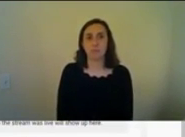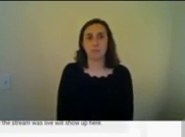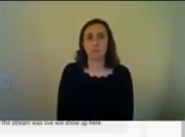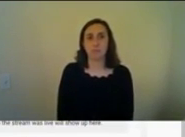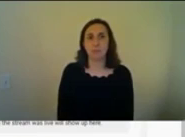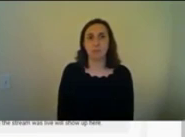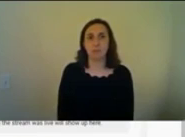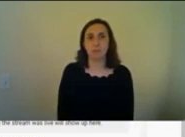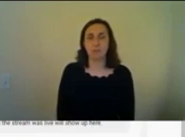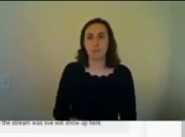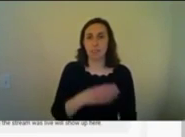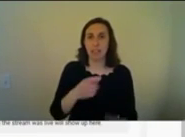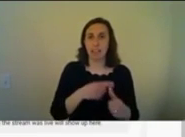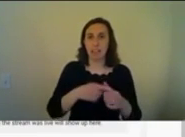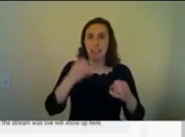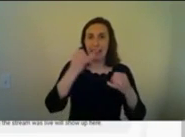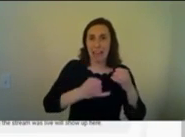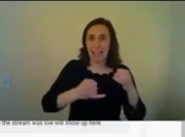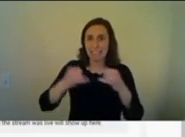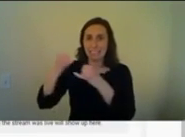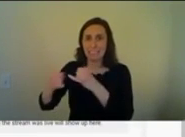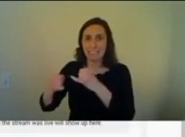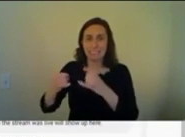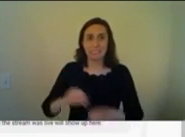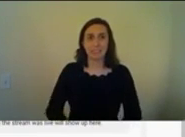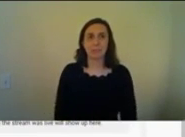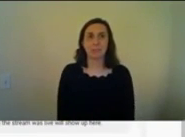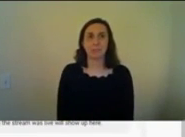And I'm going to use my lasts.